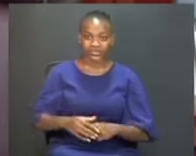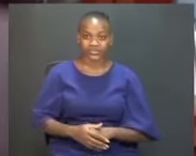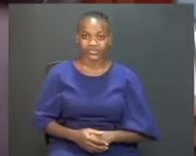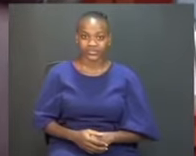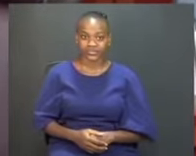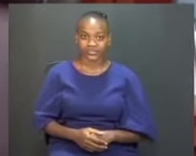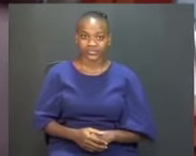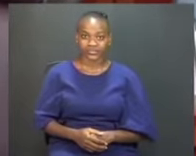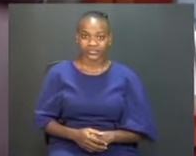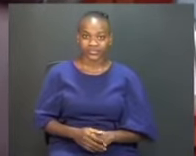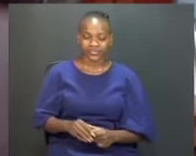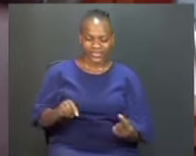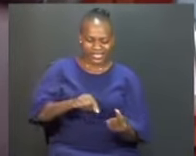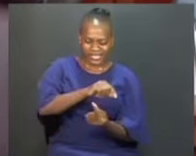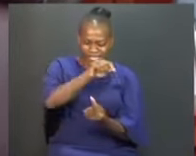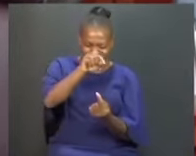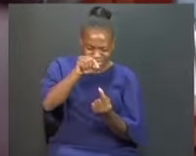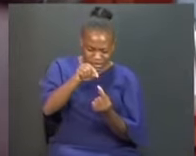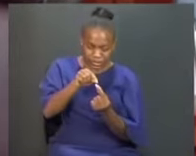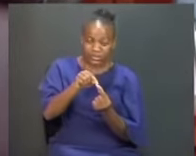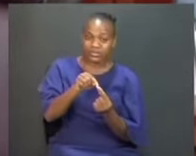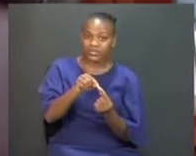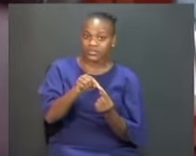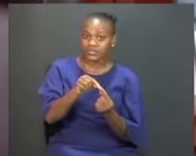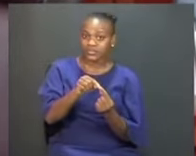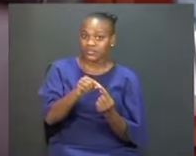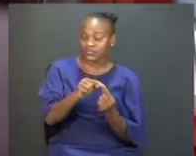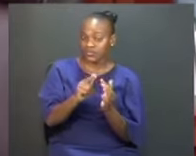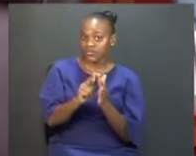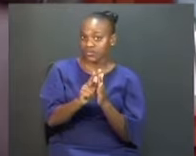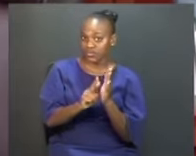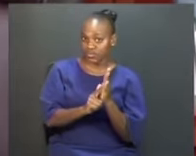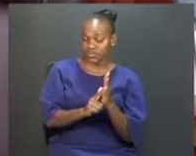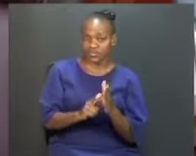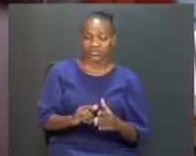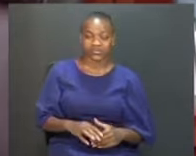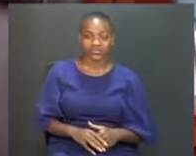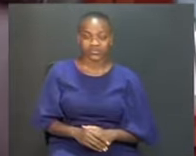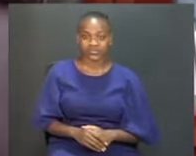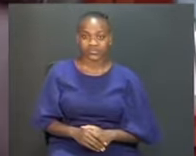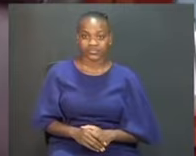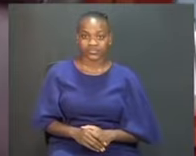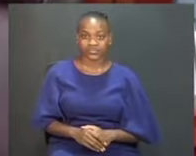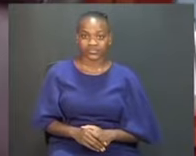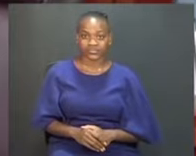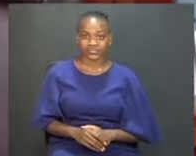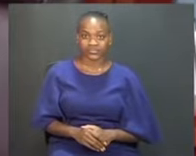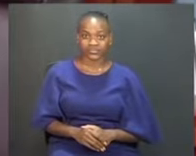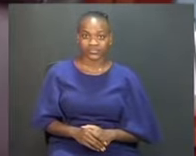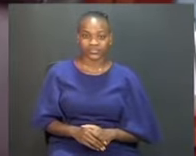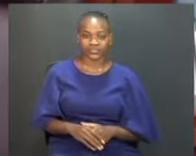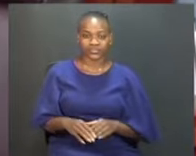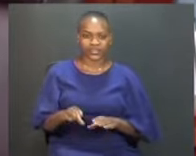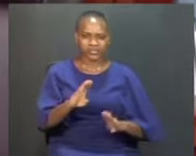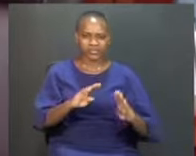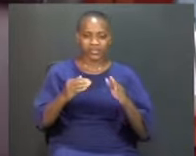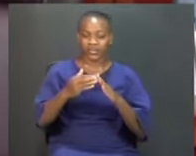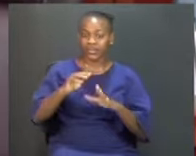specific acts of contempt of